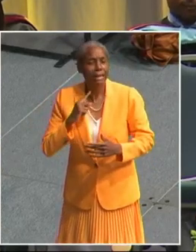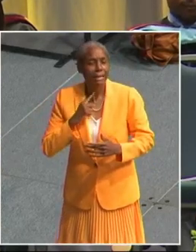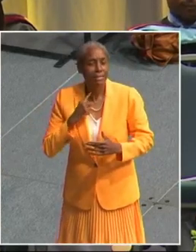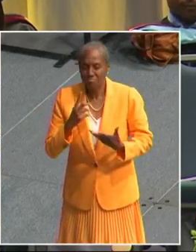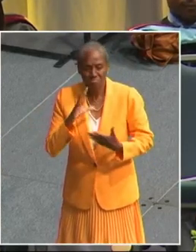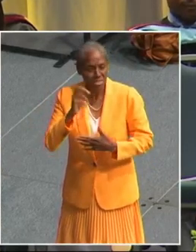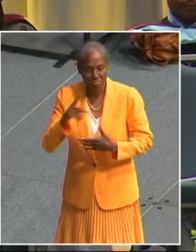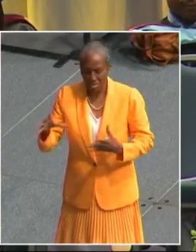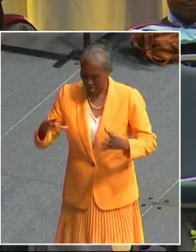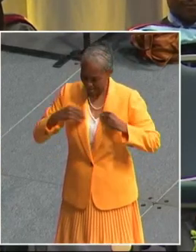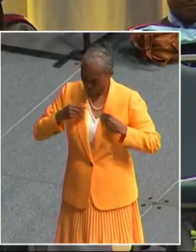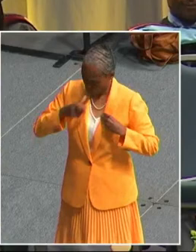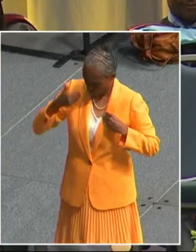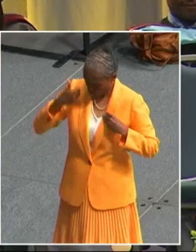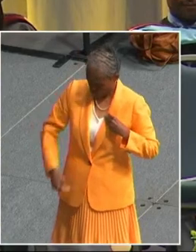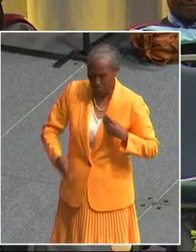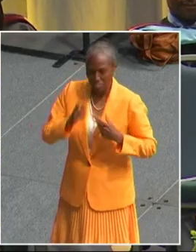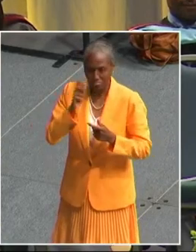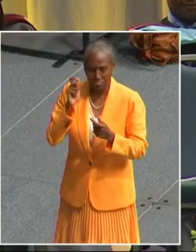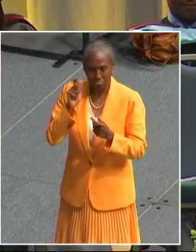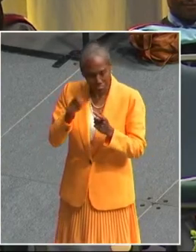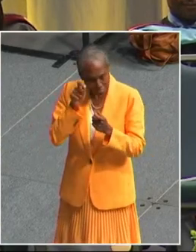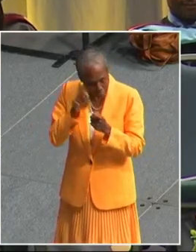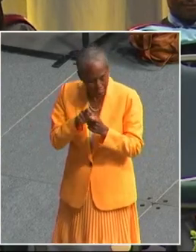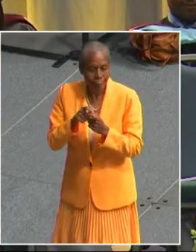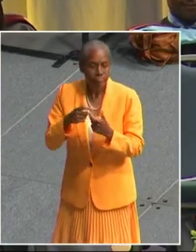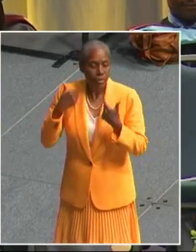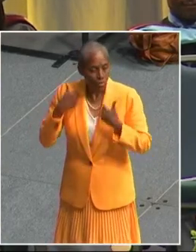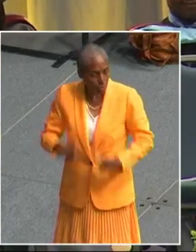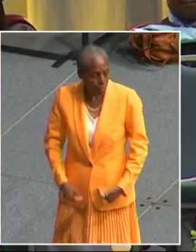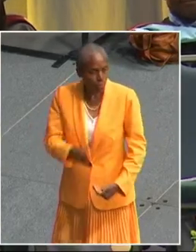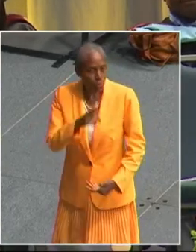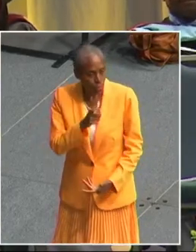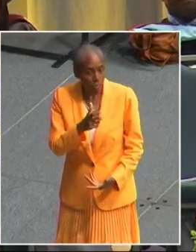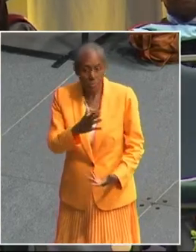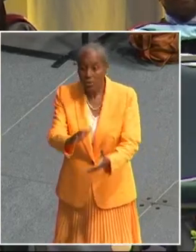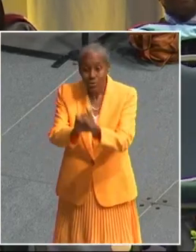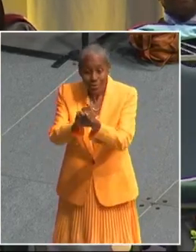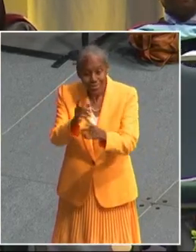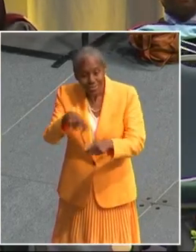Piedmont accepts me for who exactly I am. So congratulations to her as well.